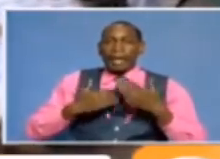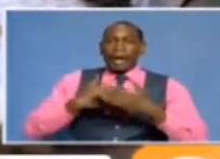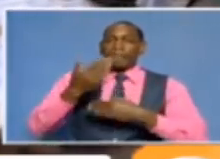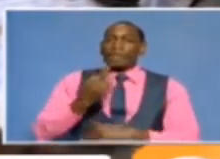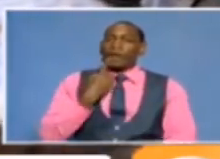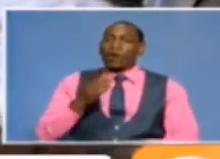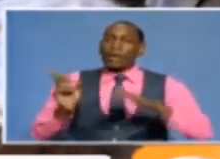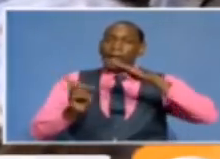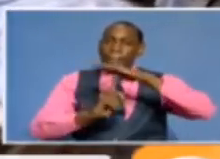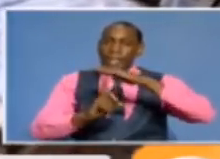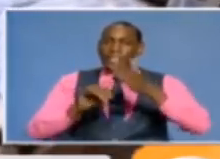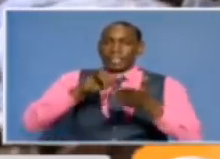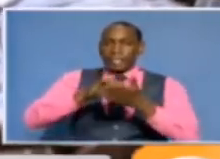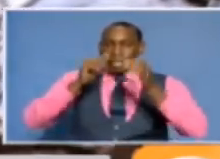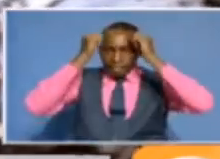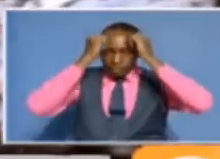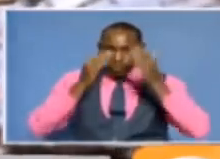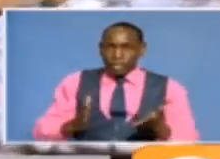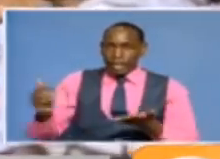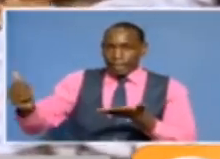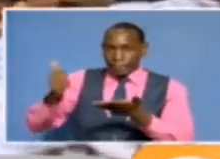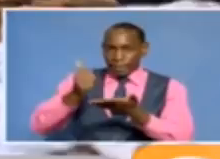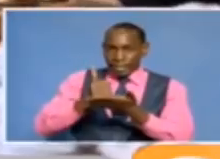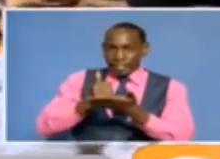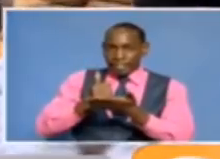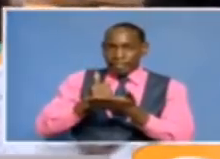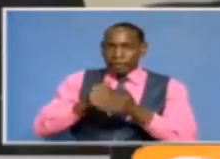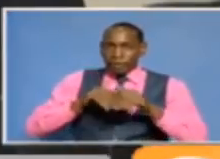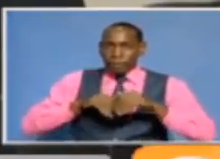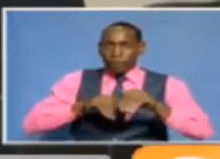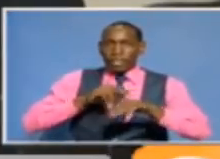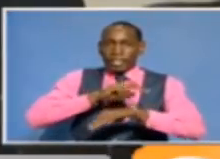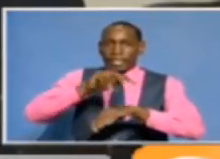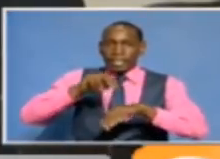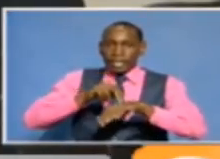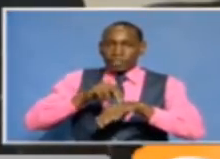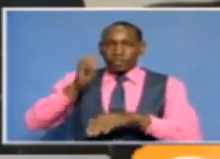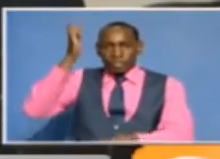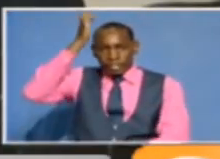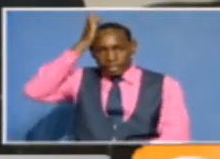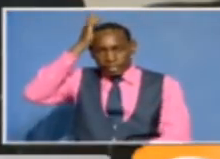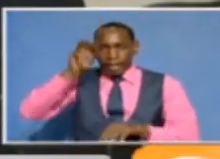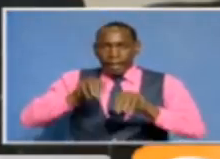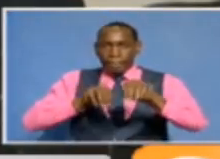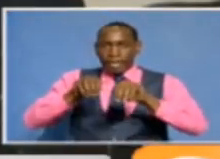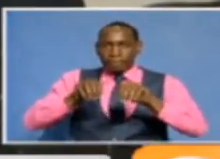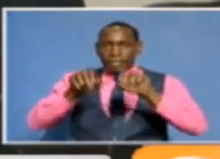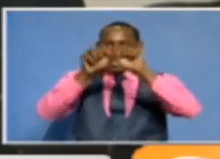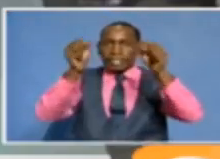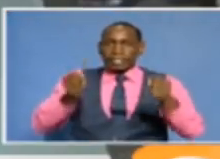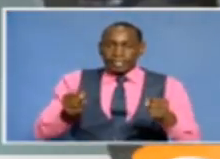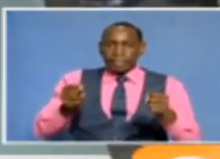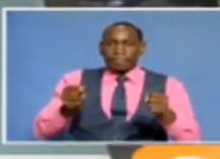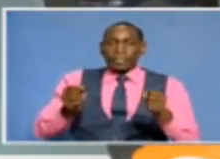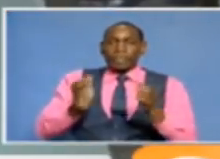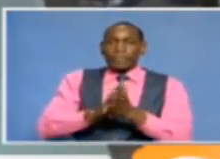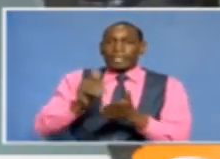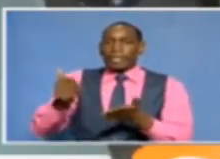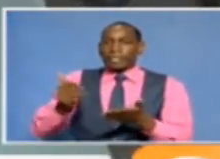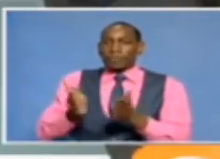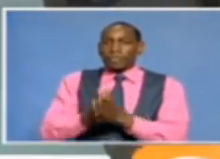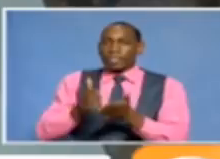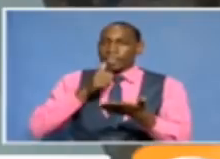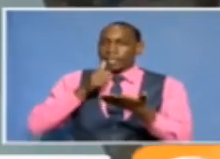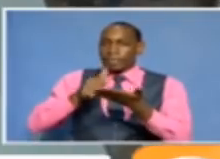by the ministry that students will be placed according to the National Education Management System, NEMIS, and those with admission